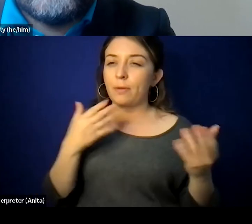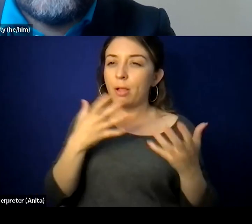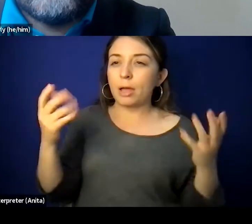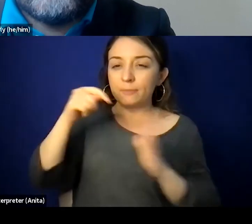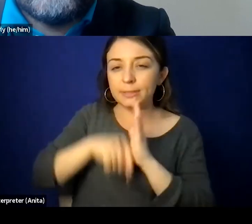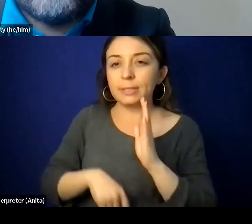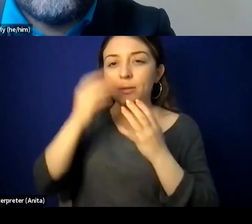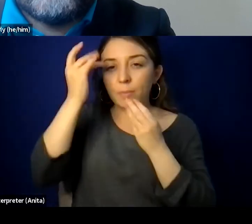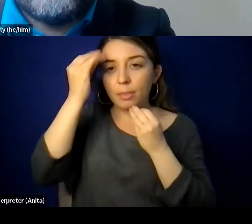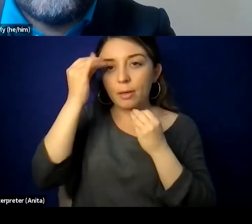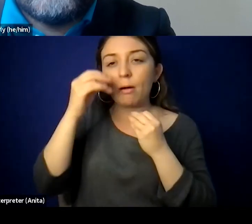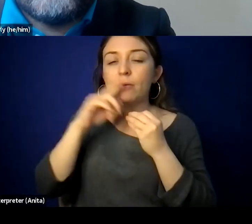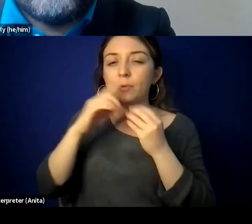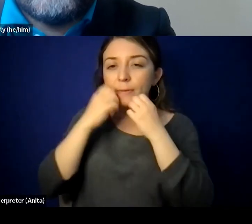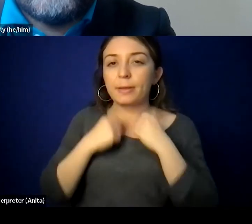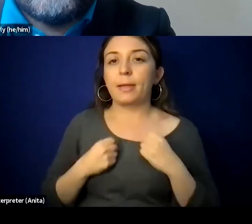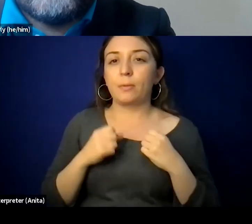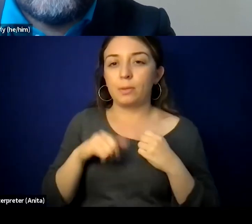and care.